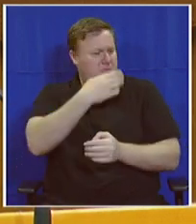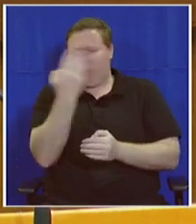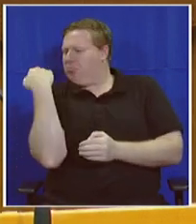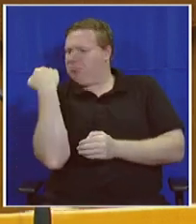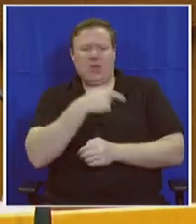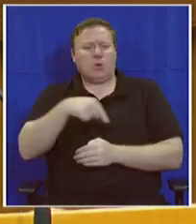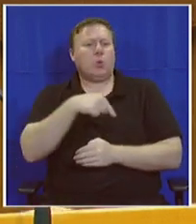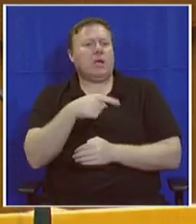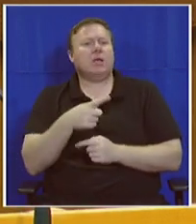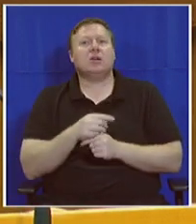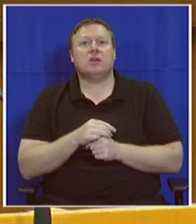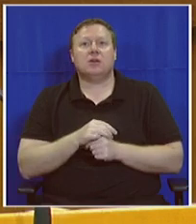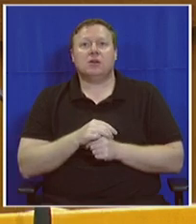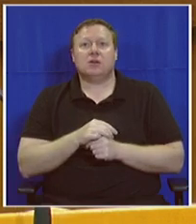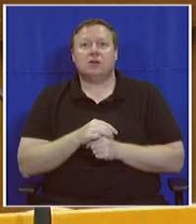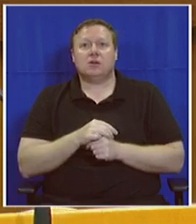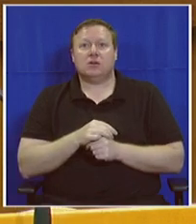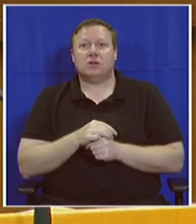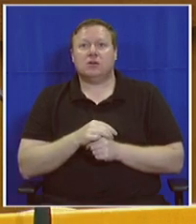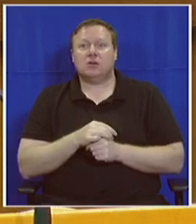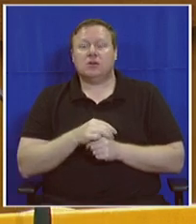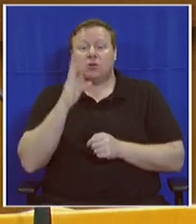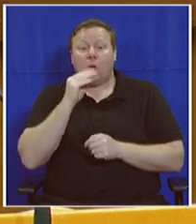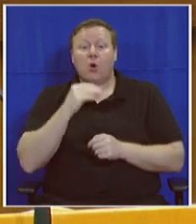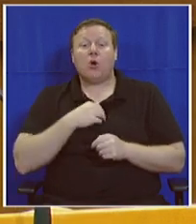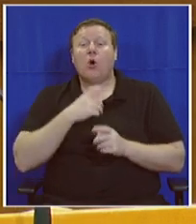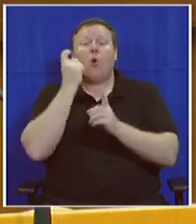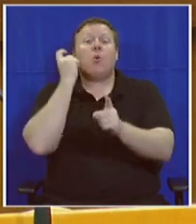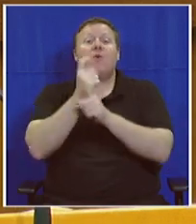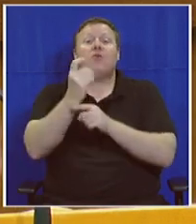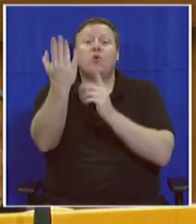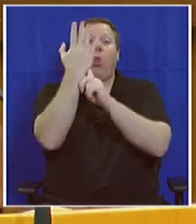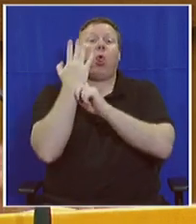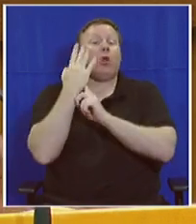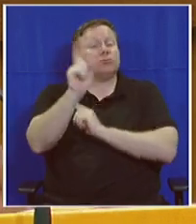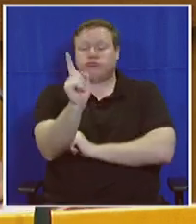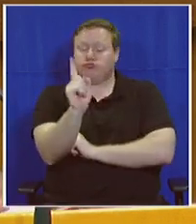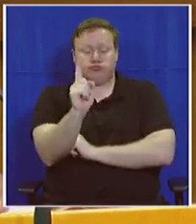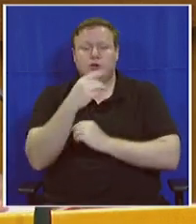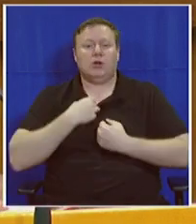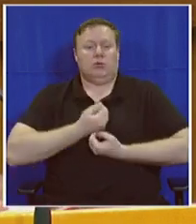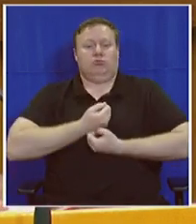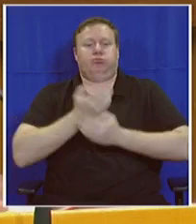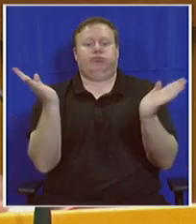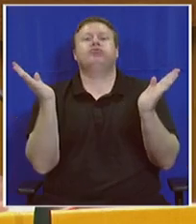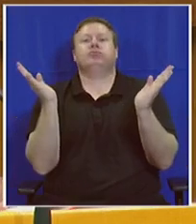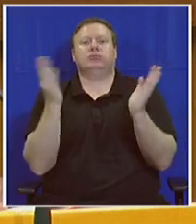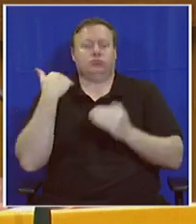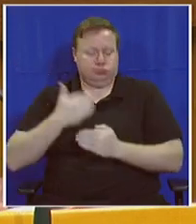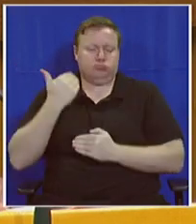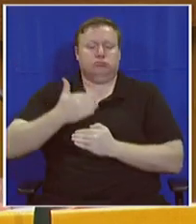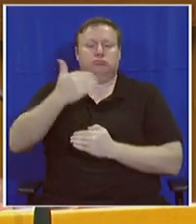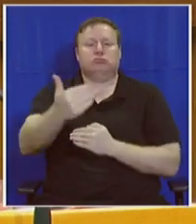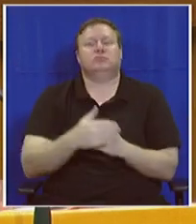spoke, refused to be suppressed, and expressed her views nonstop. That is my velile for